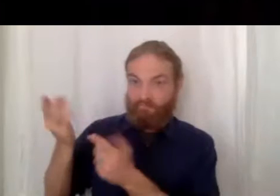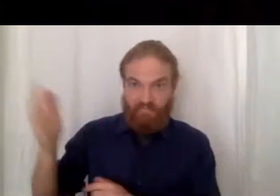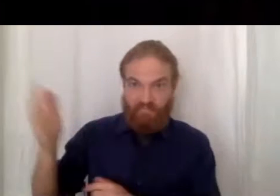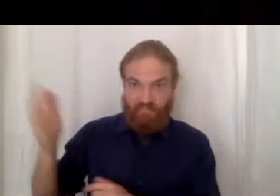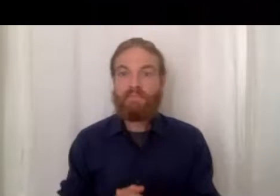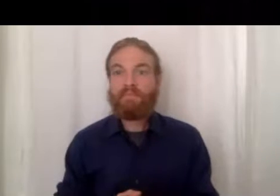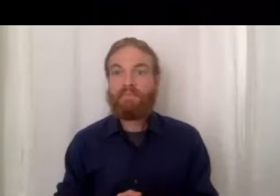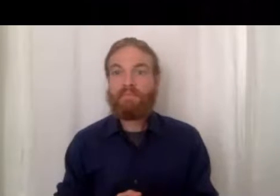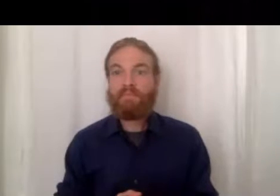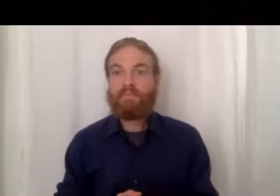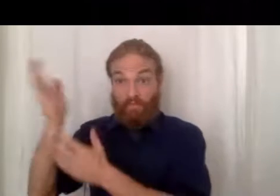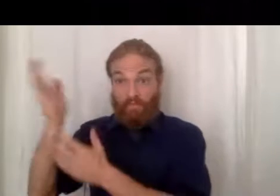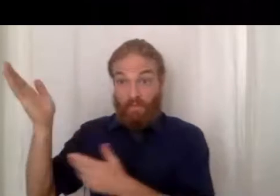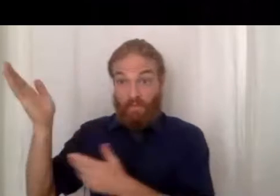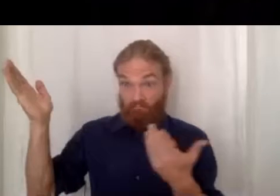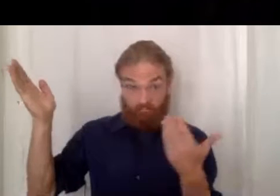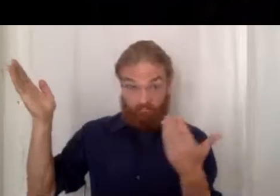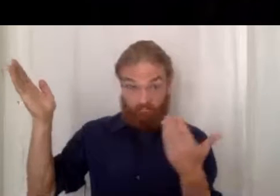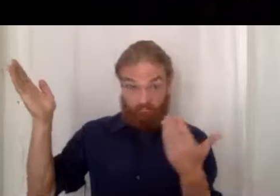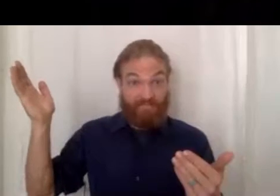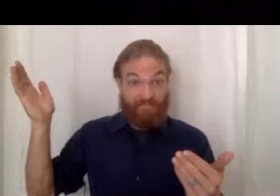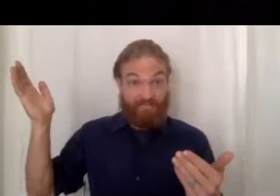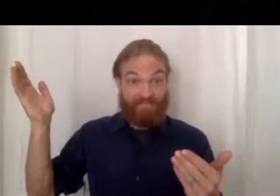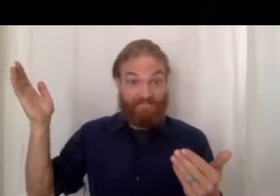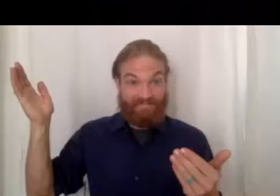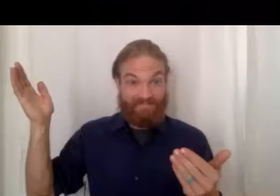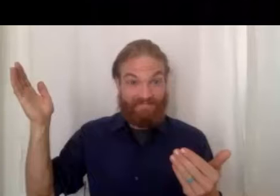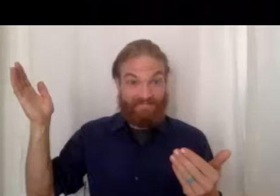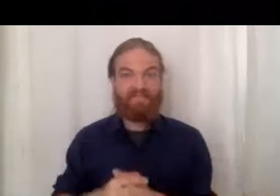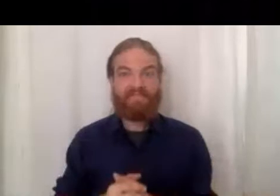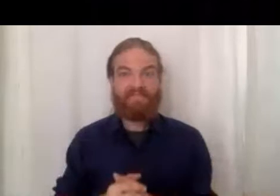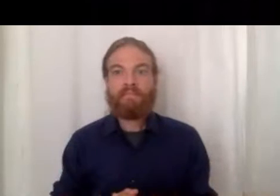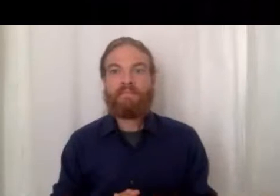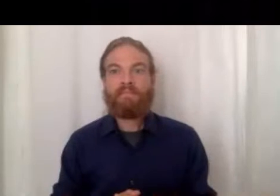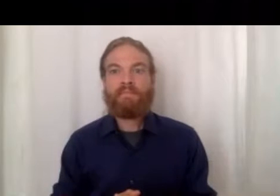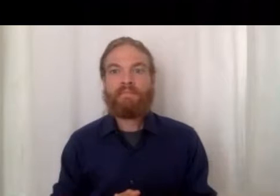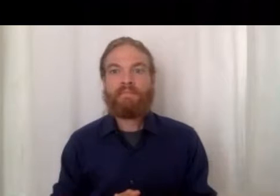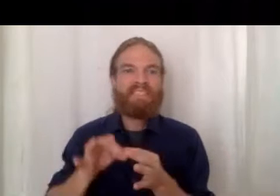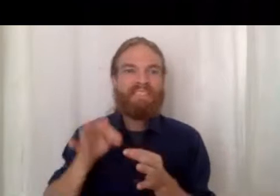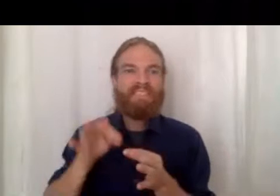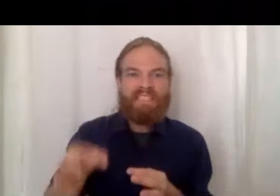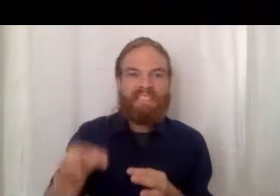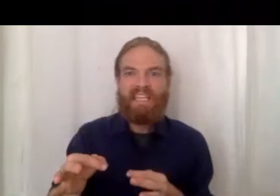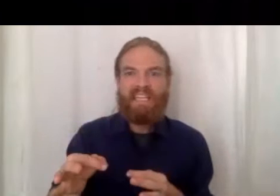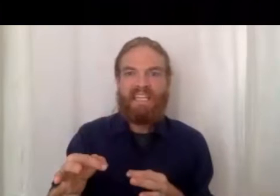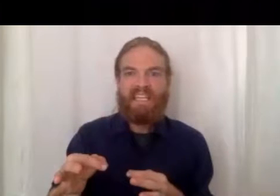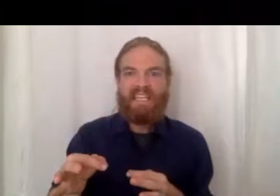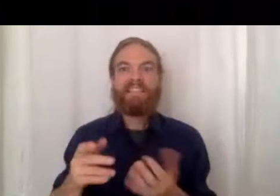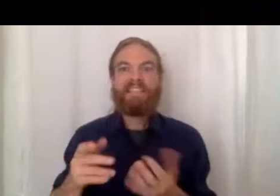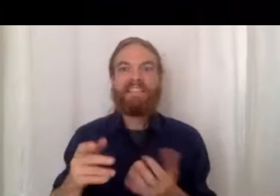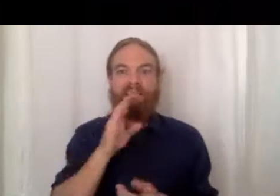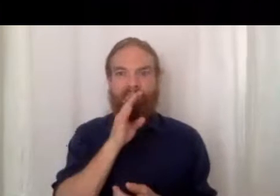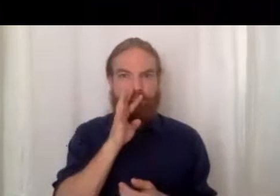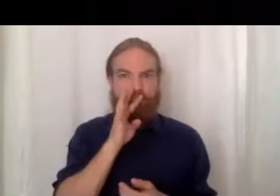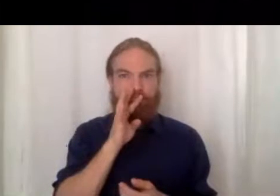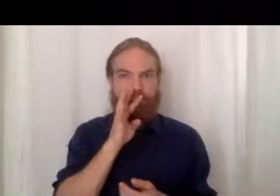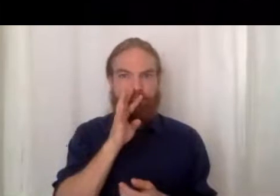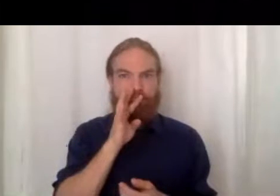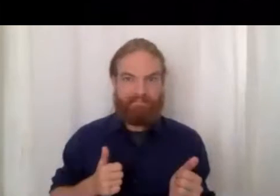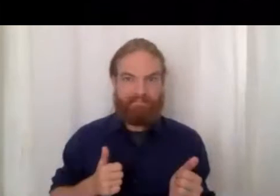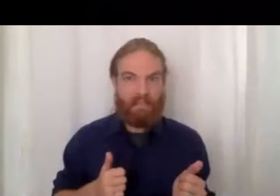ahead. Oh, I think there's a delay. I'd like to make a motion to approve both of these. Okay, we got